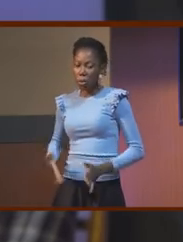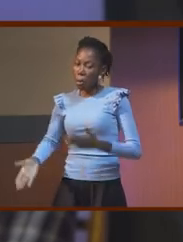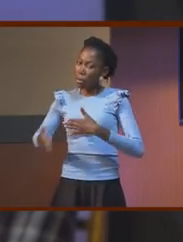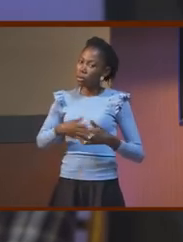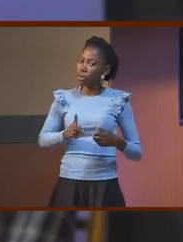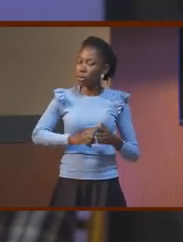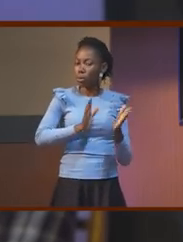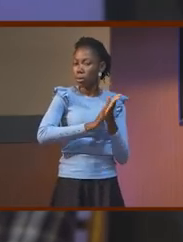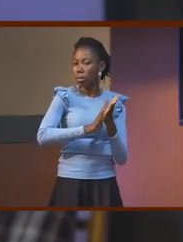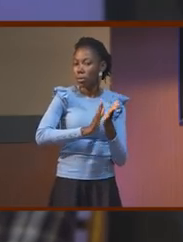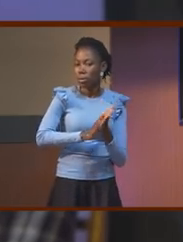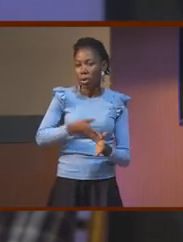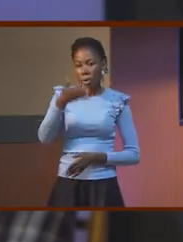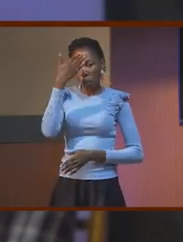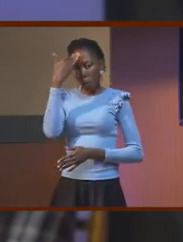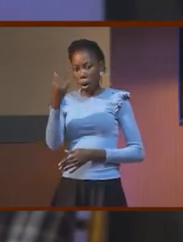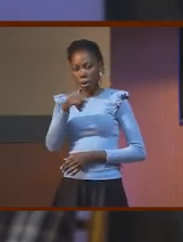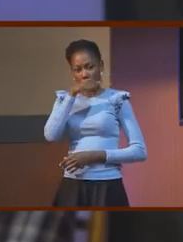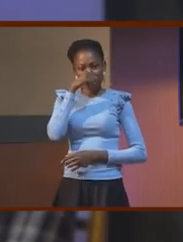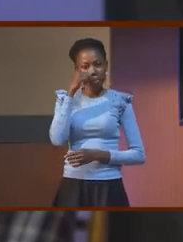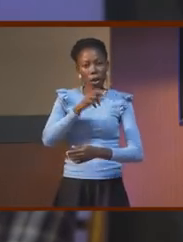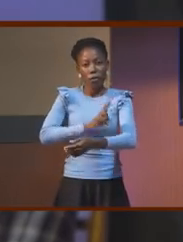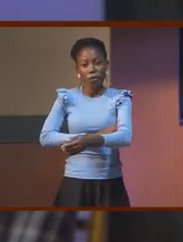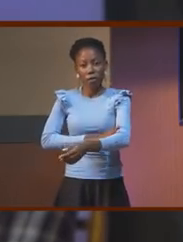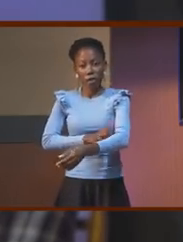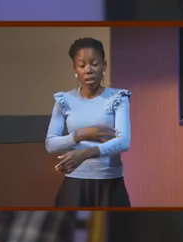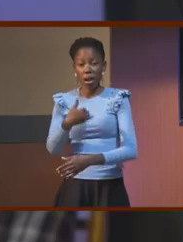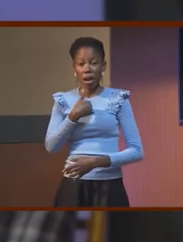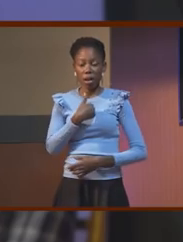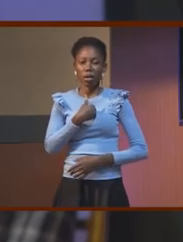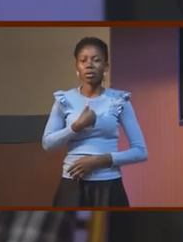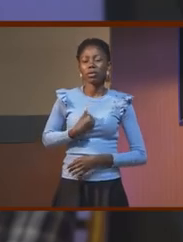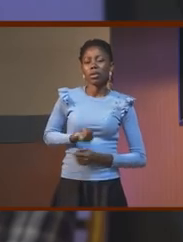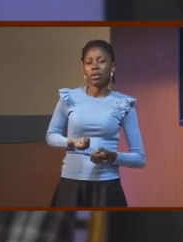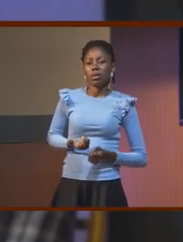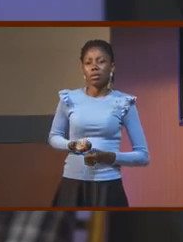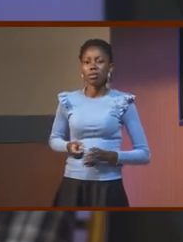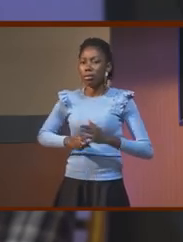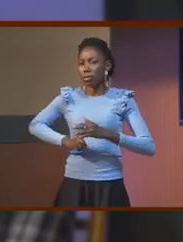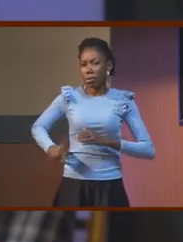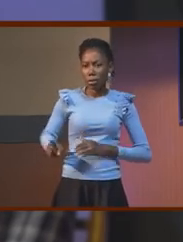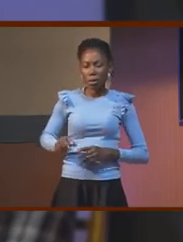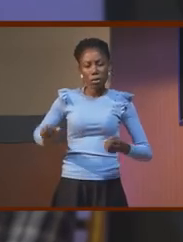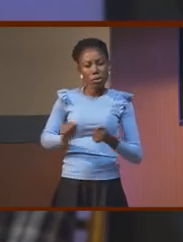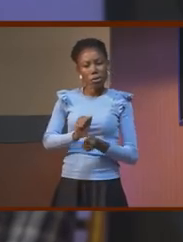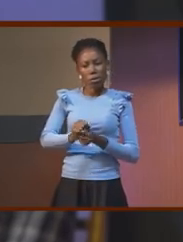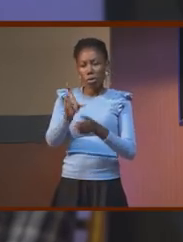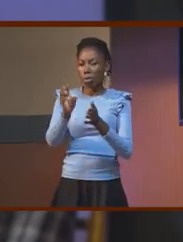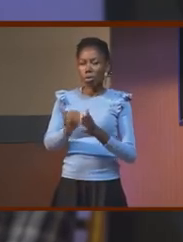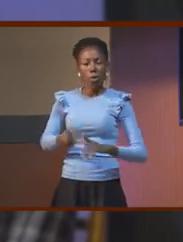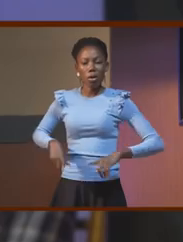school. Victor has really run so many things down in my life, even in my home